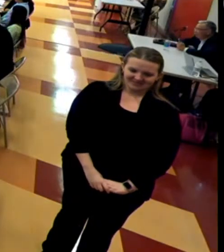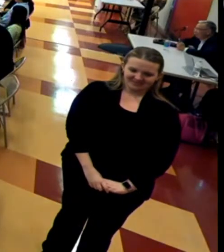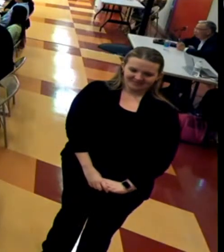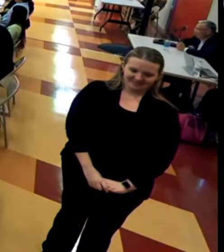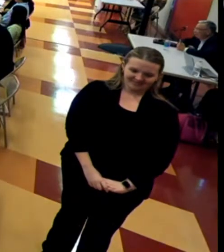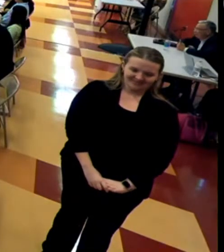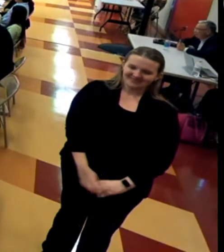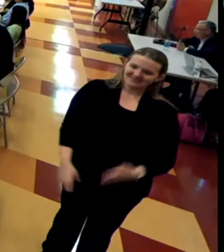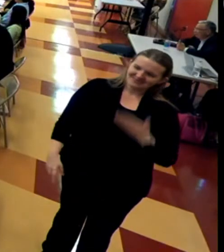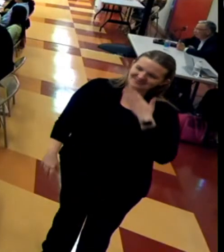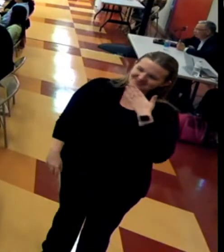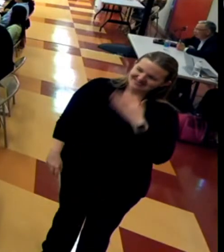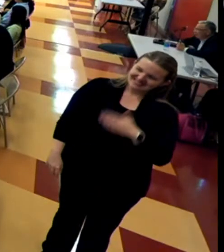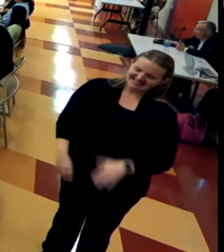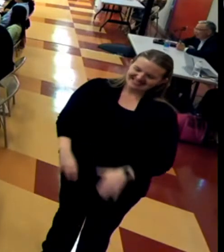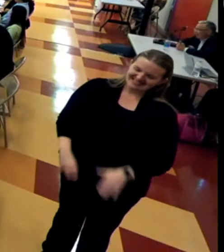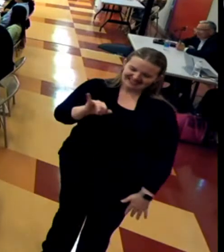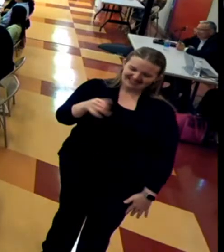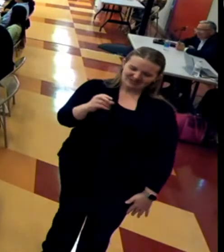Thank you, Jordan.